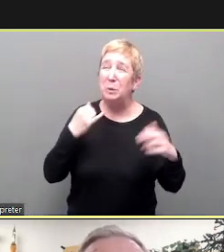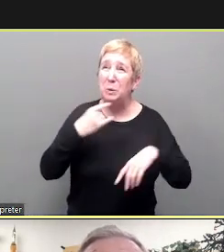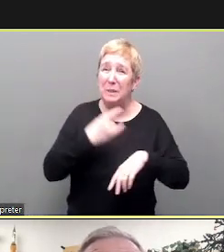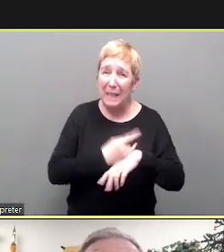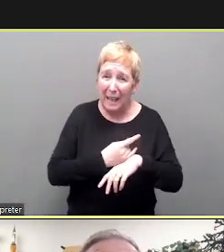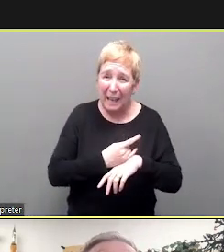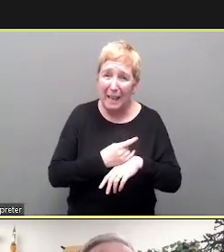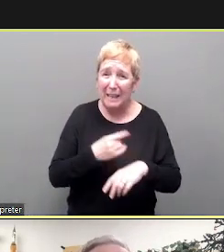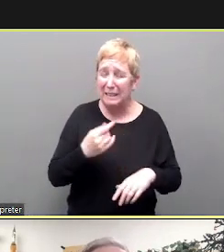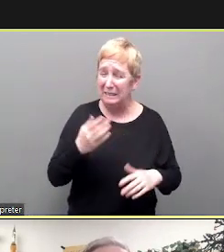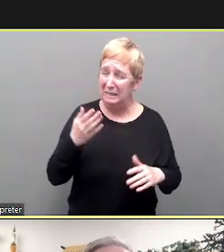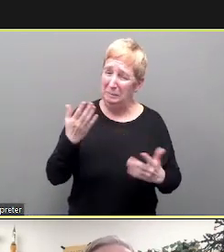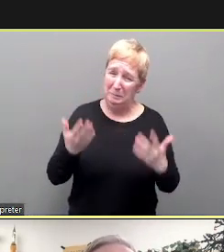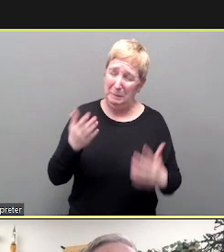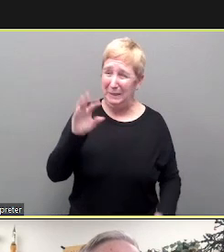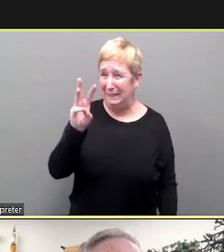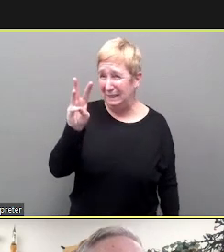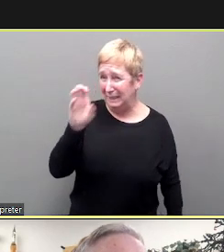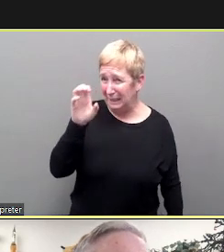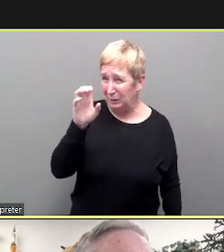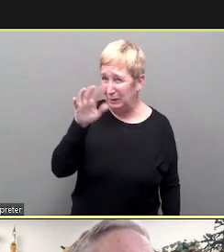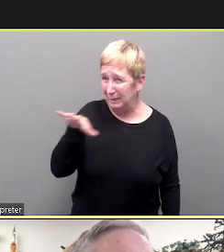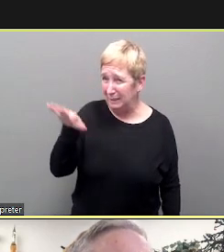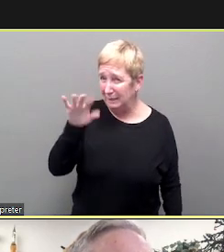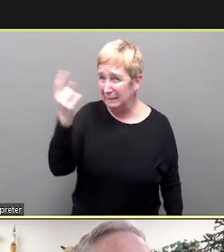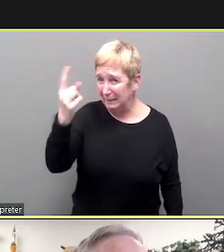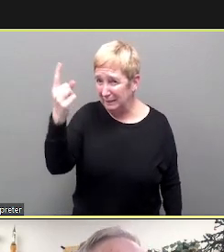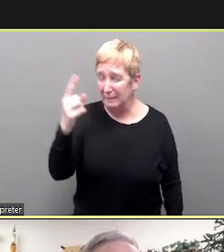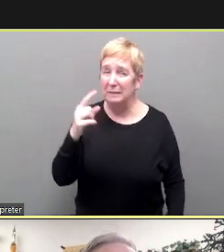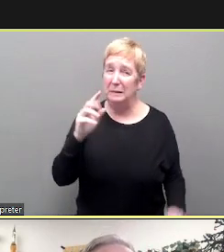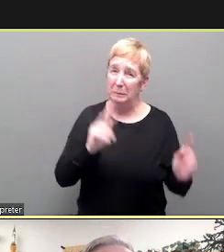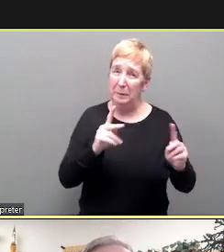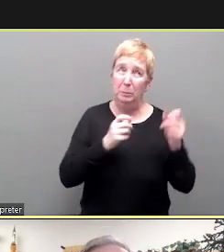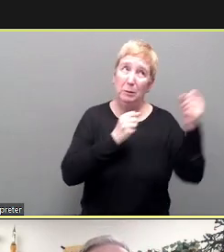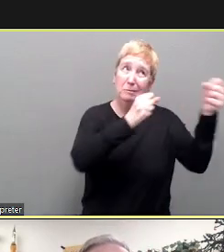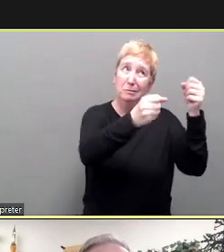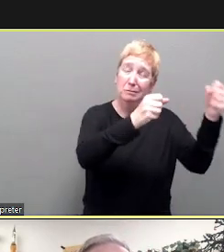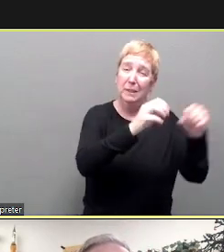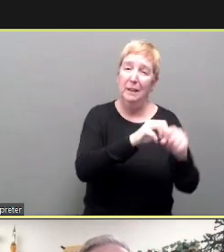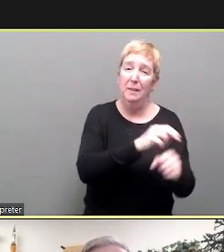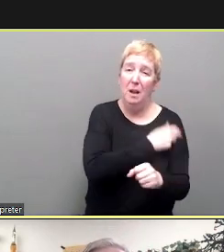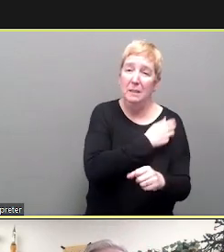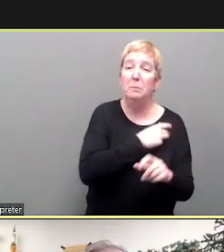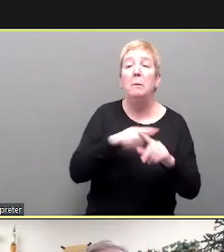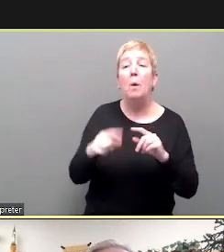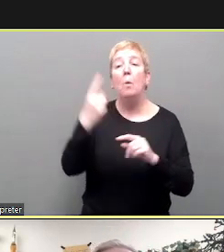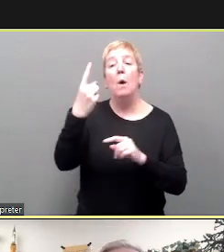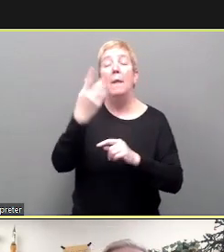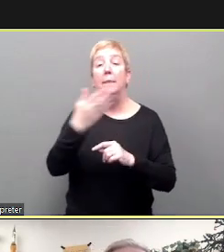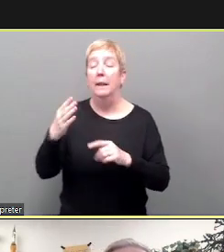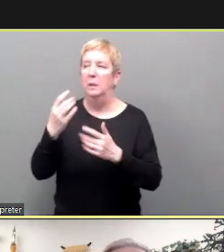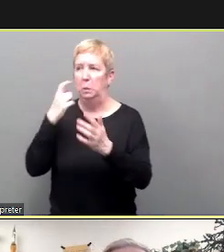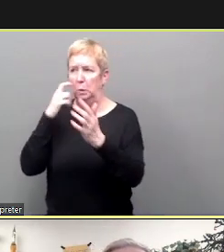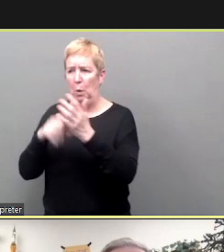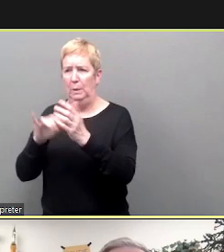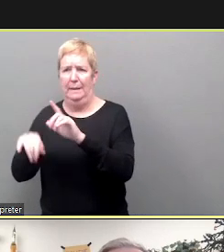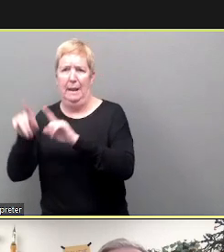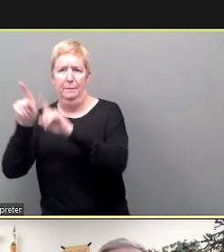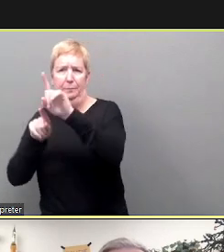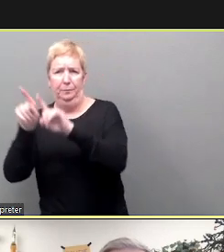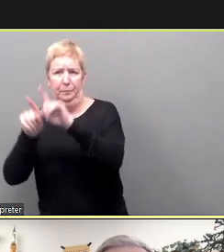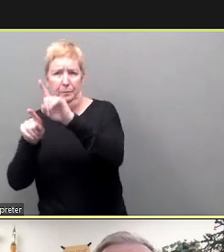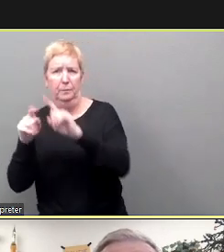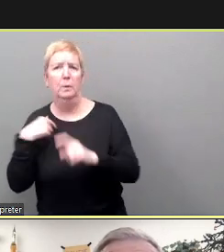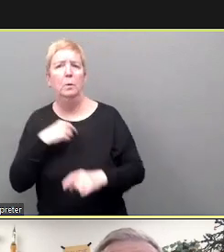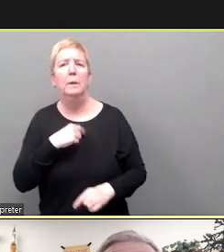mid 600s. But one really interesting fact that's cued in by the asterisk is, we've been following the number of people who